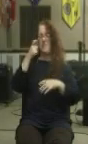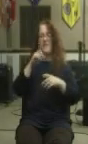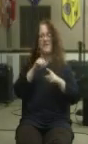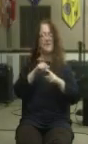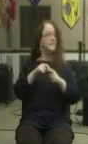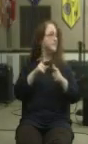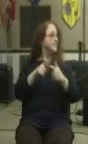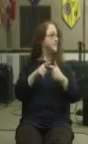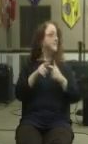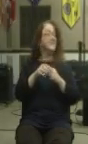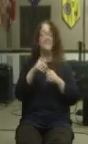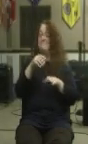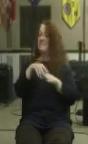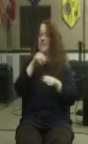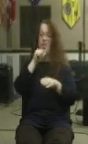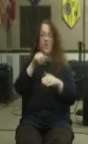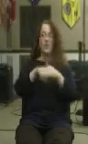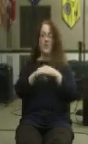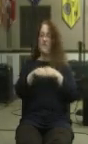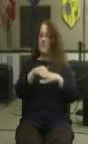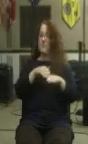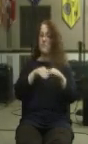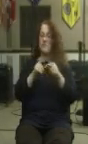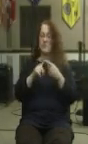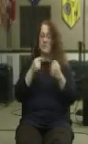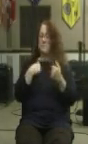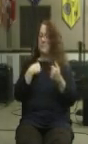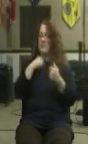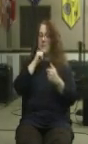let go because you got a fence in between.